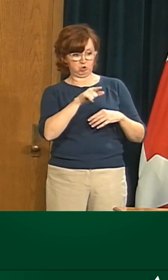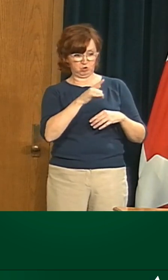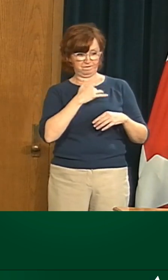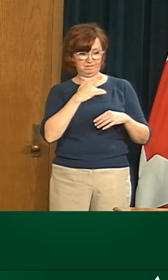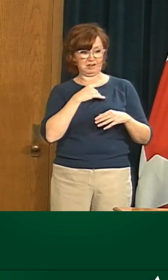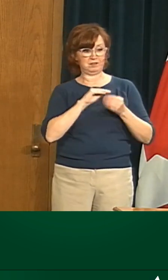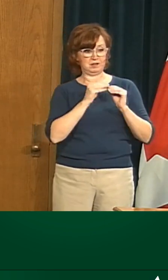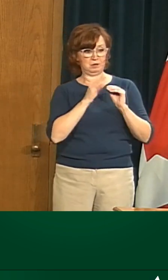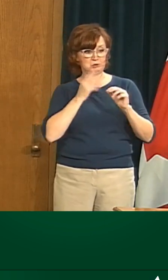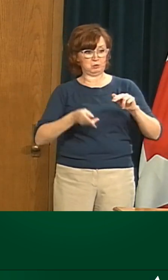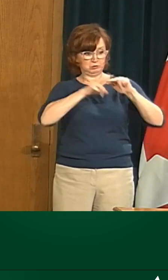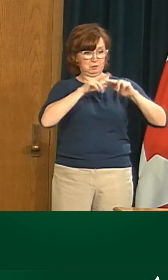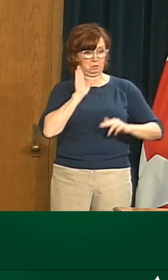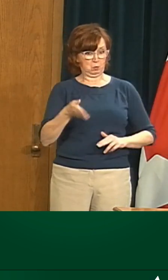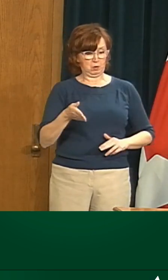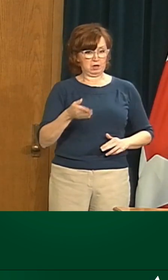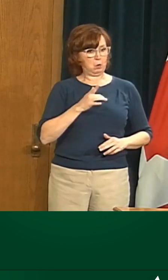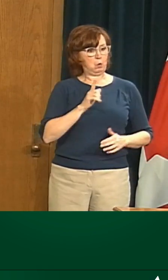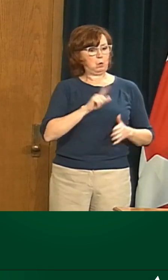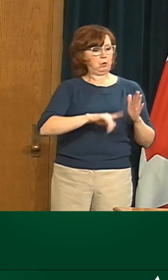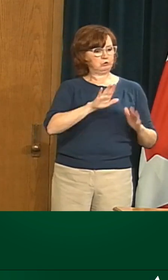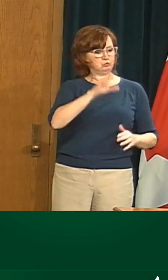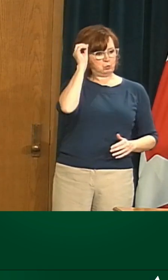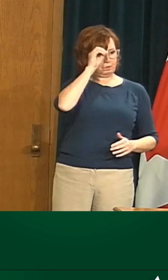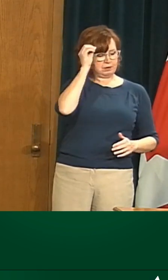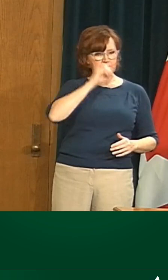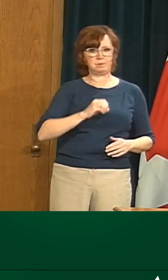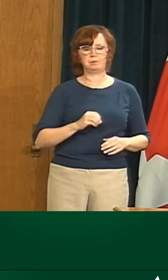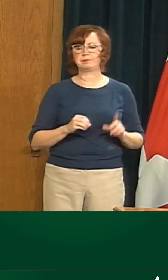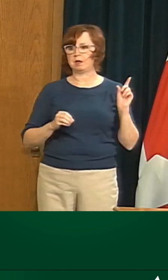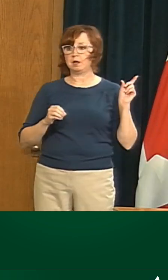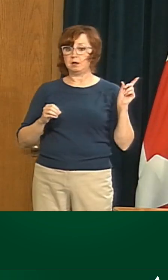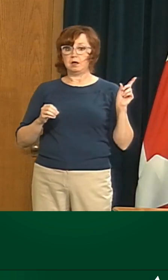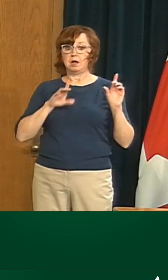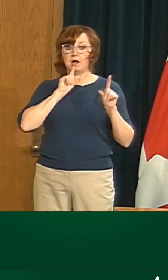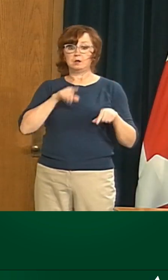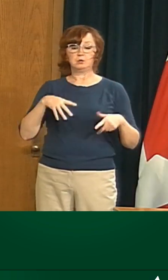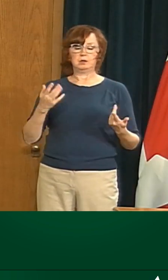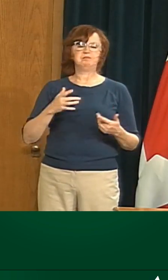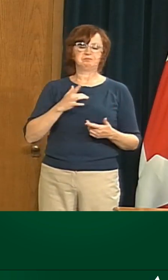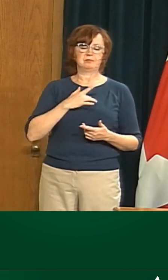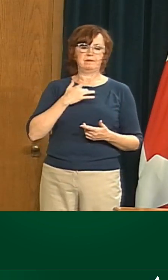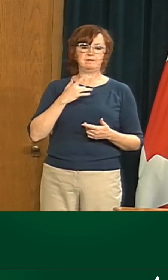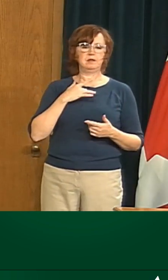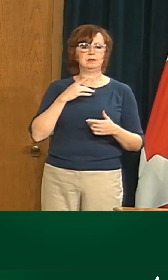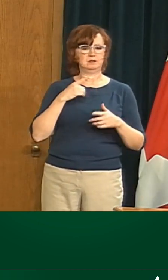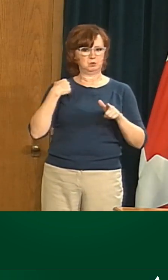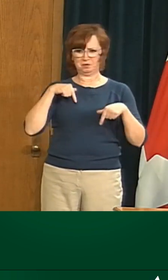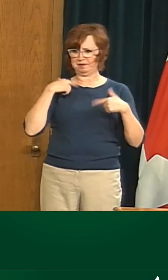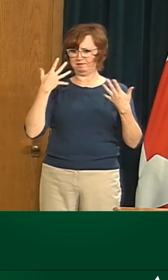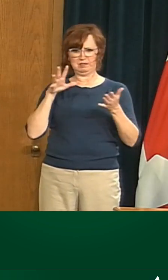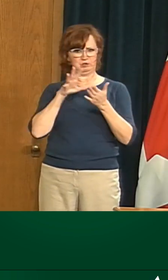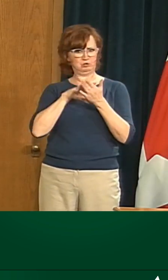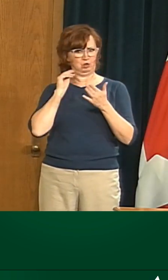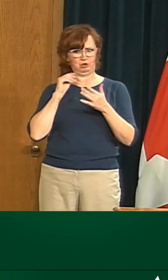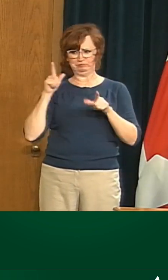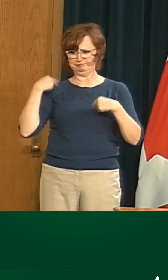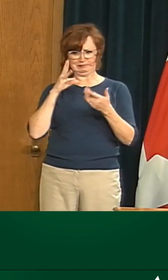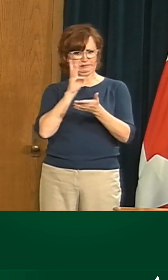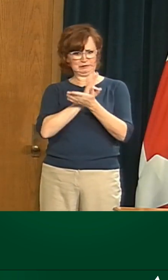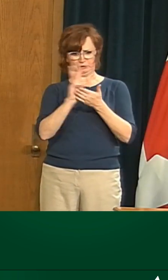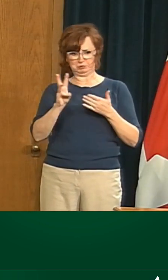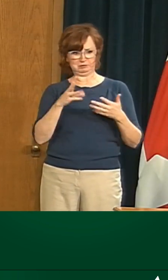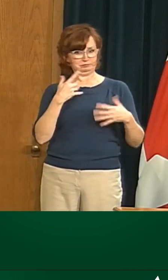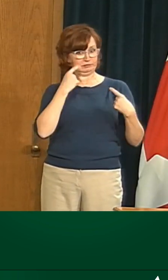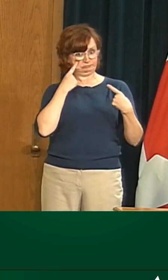that what we have learned over the last 6 weeks is as follows. We've learned that you can go shopping in a very safe way, as well